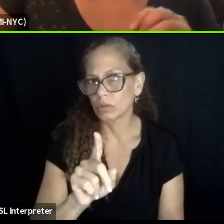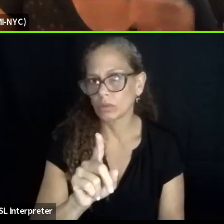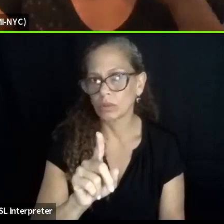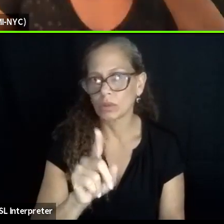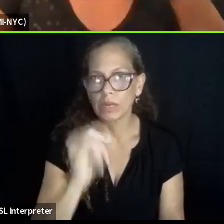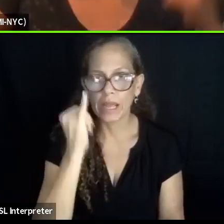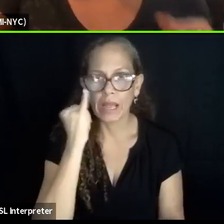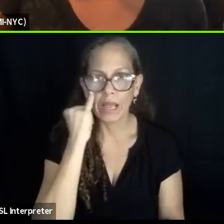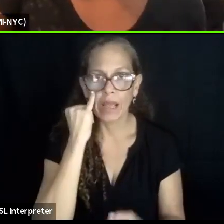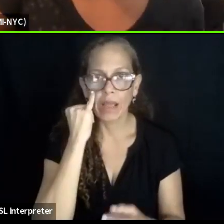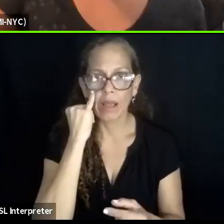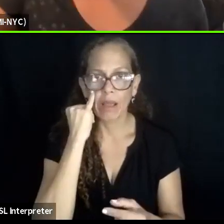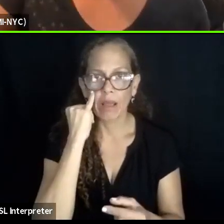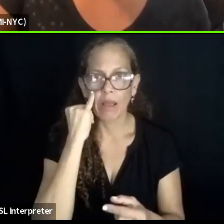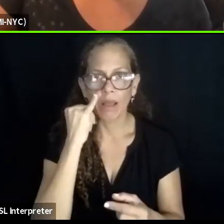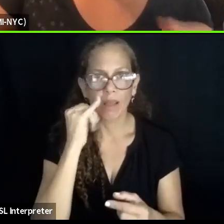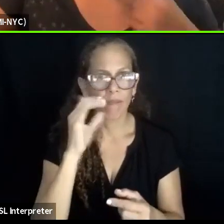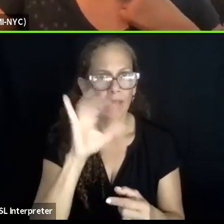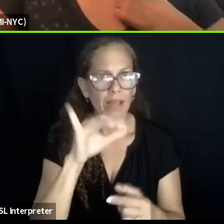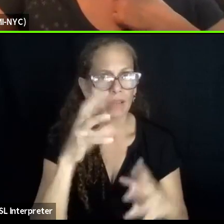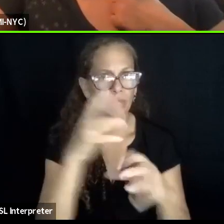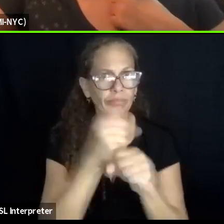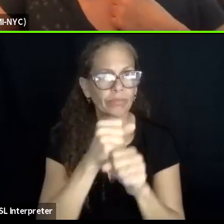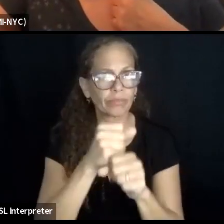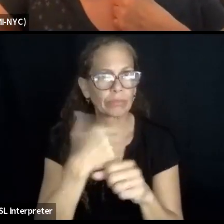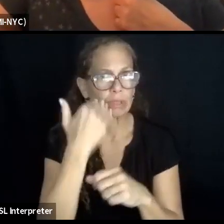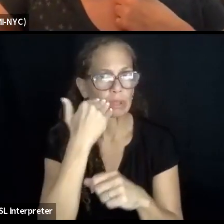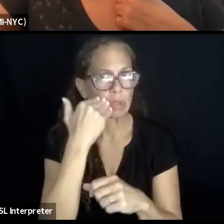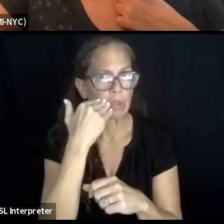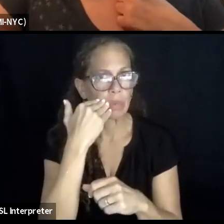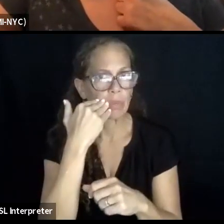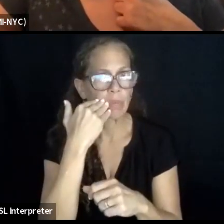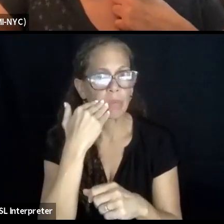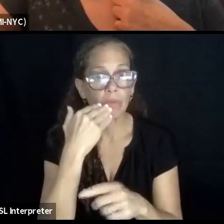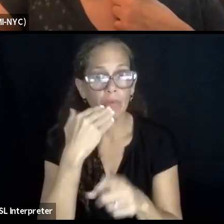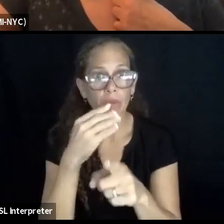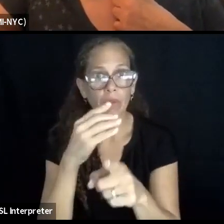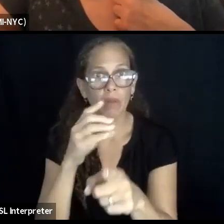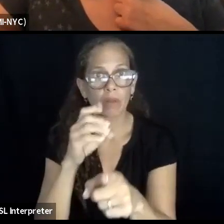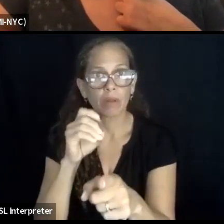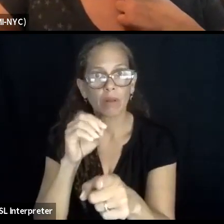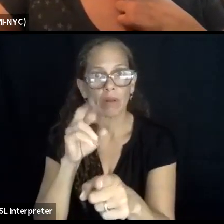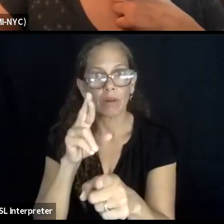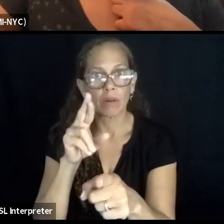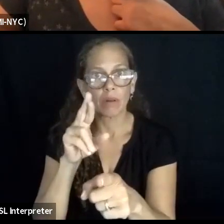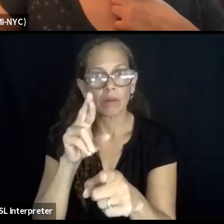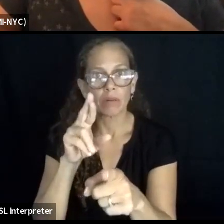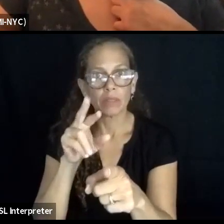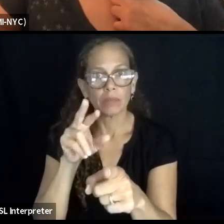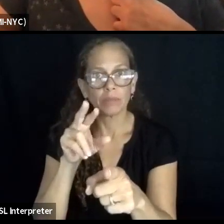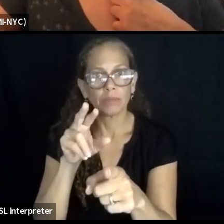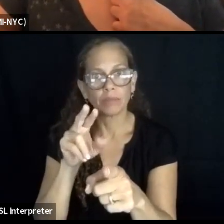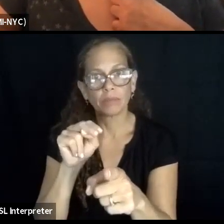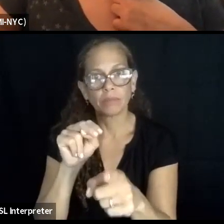something that, an acronym that you're familiar with. Dr. Nguyen, do you want to take this one or?